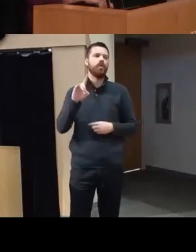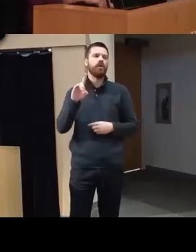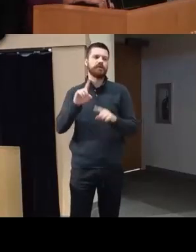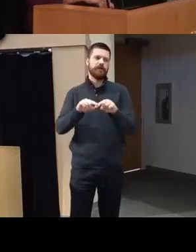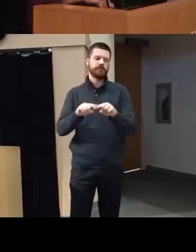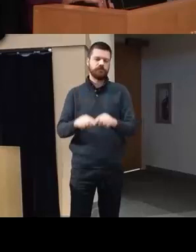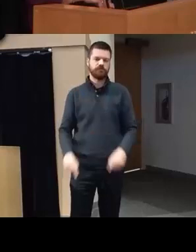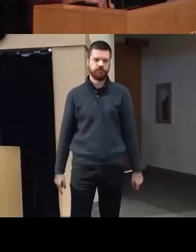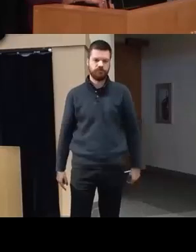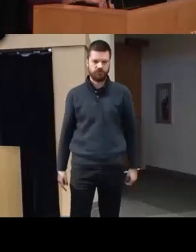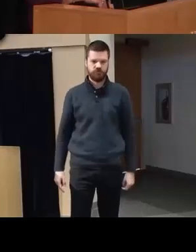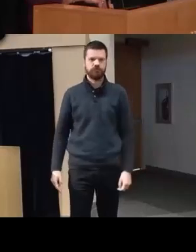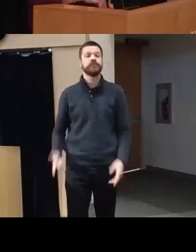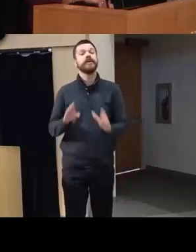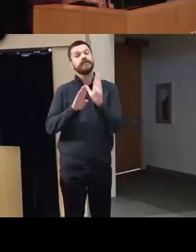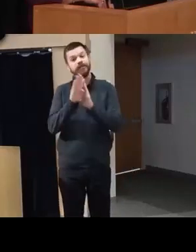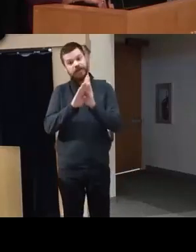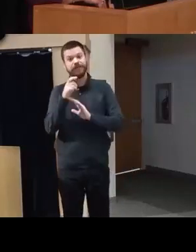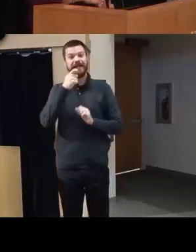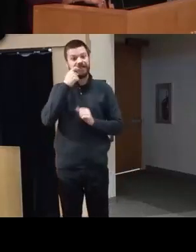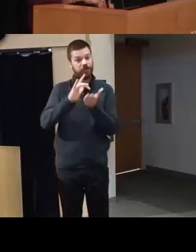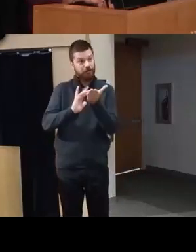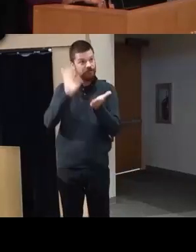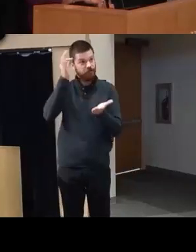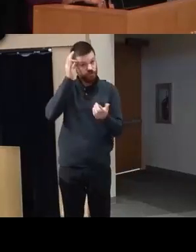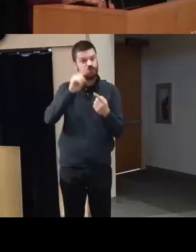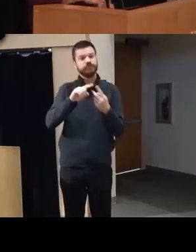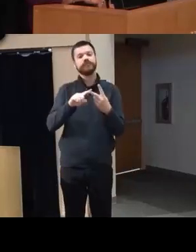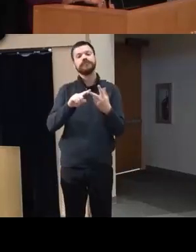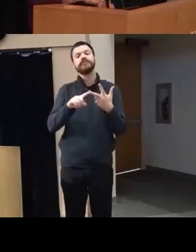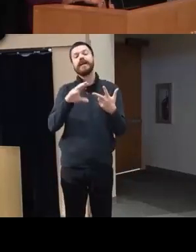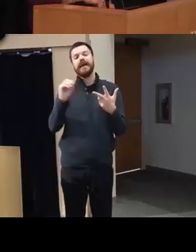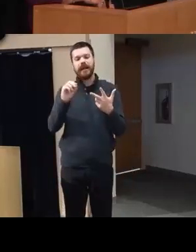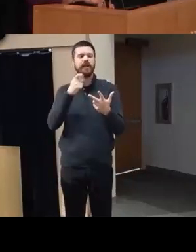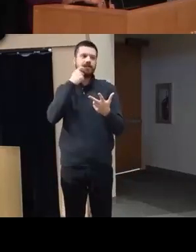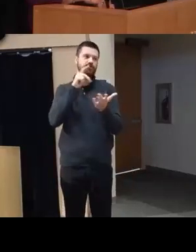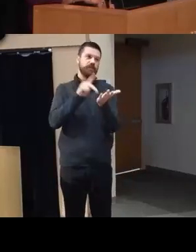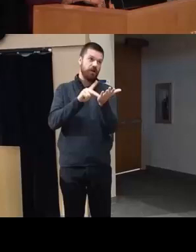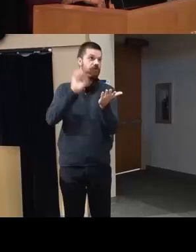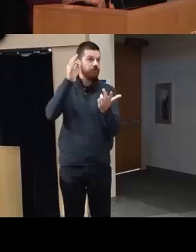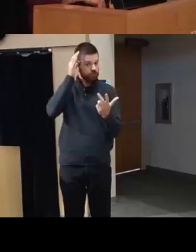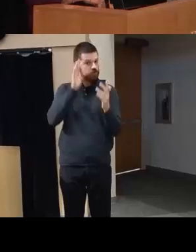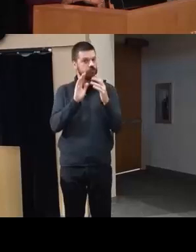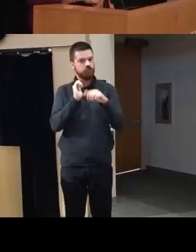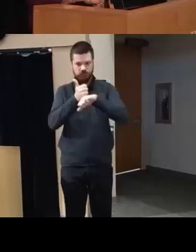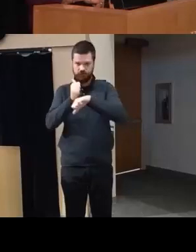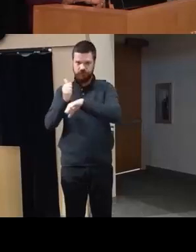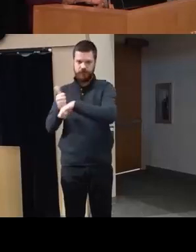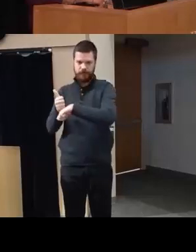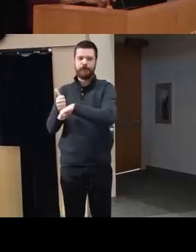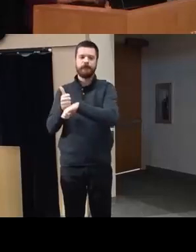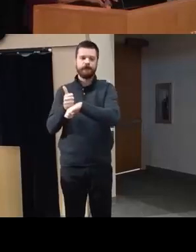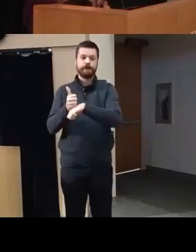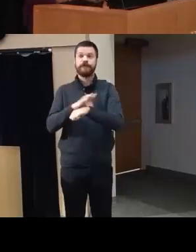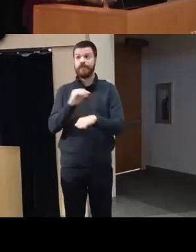Dependence. We had the development of addiction medicine fellowships and also addiction psychiatry fellowships.